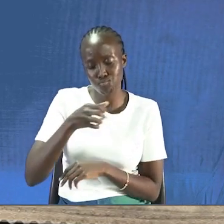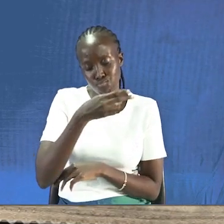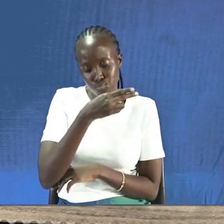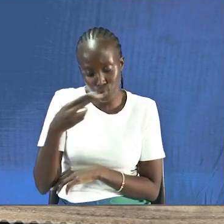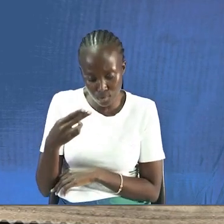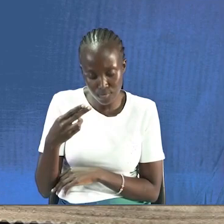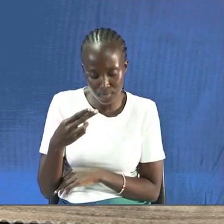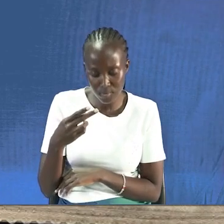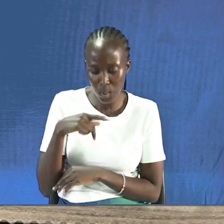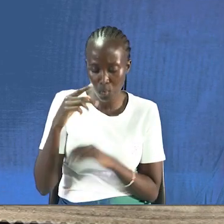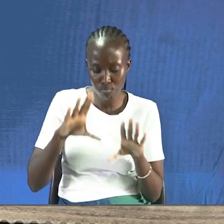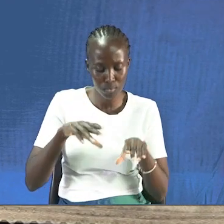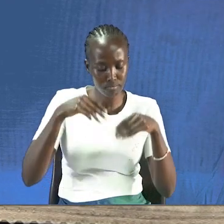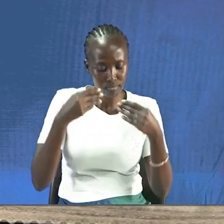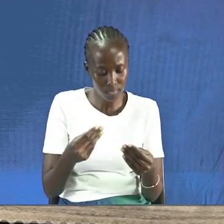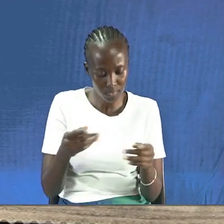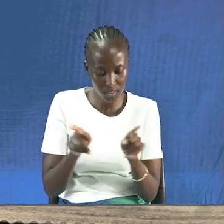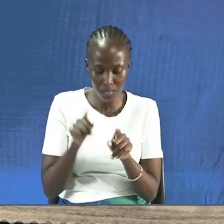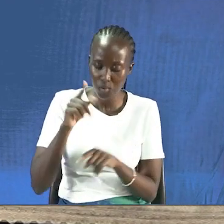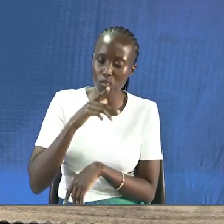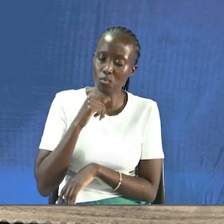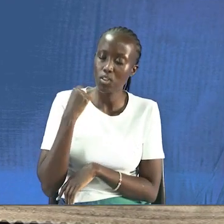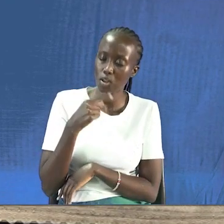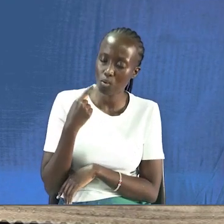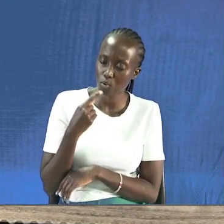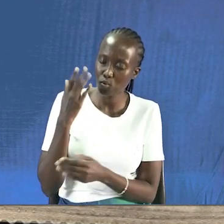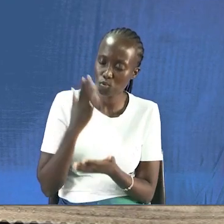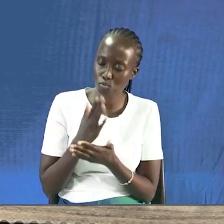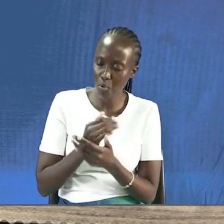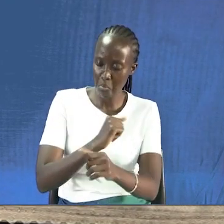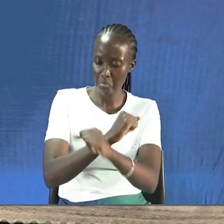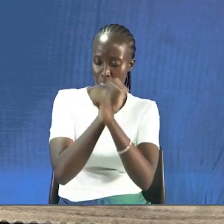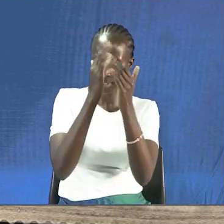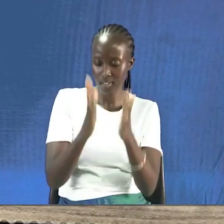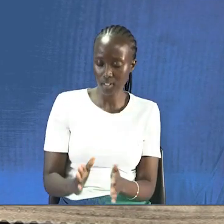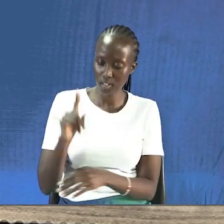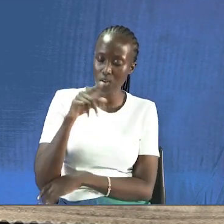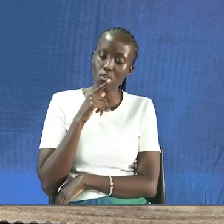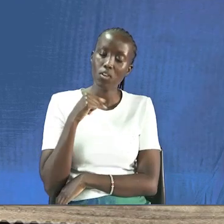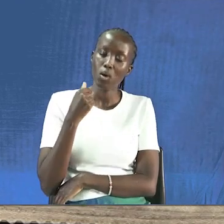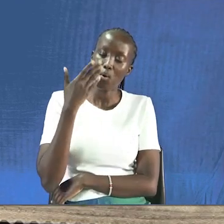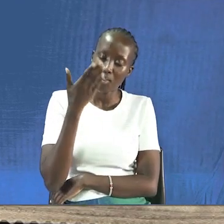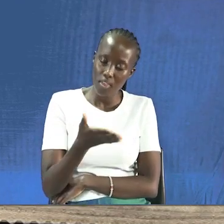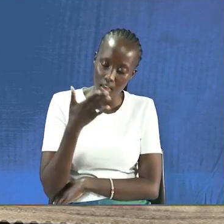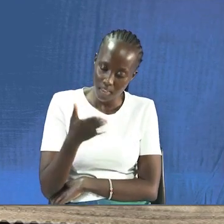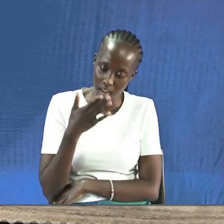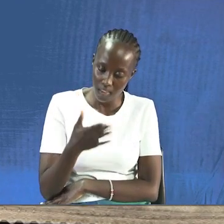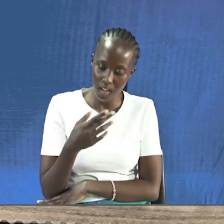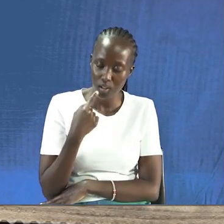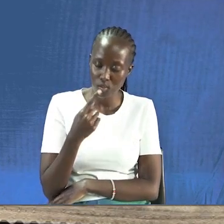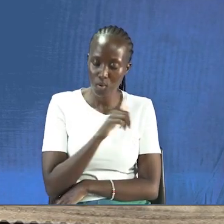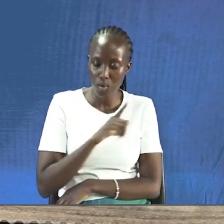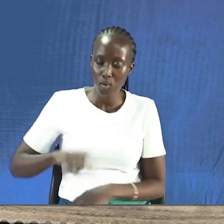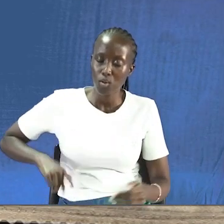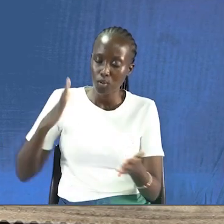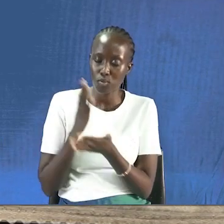Jireh, a God who provides. You are a Father who is our banner. You are a Father who is ever present. And so we have a